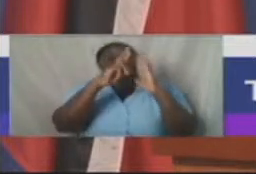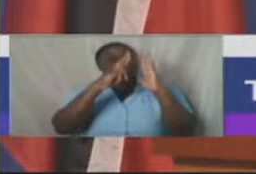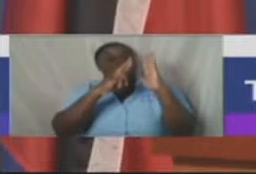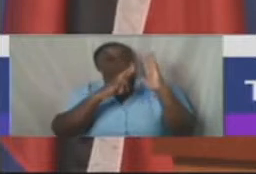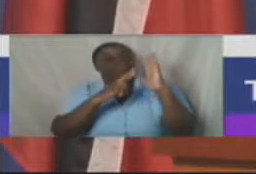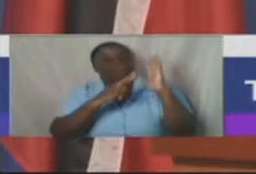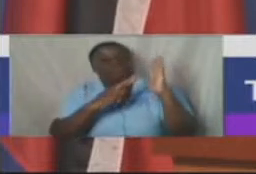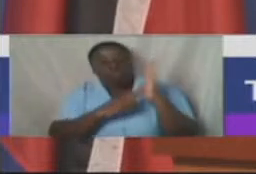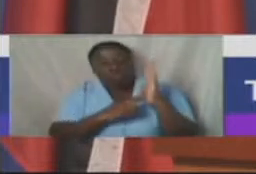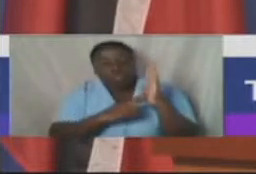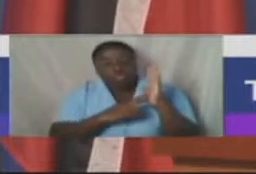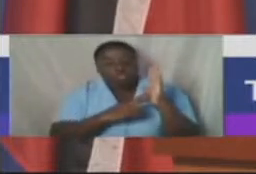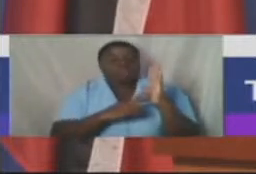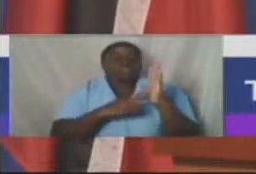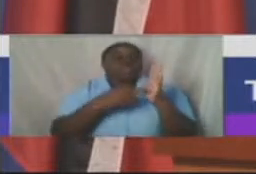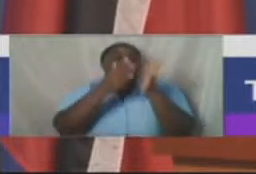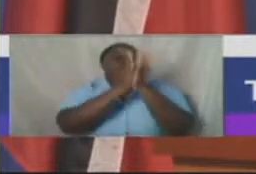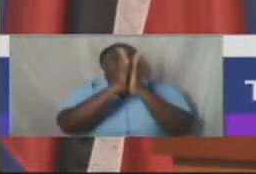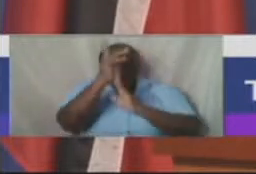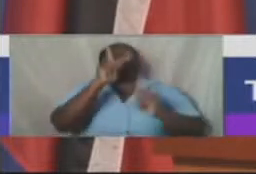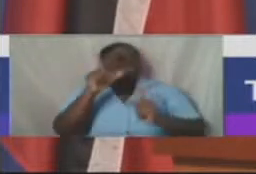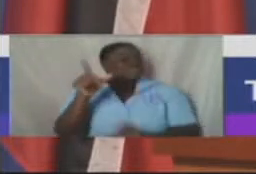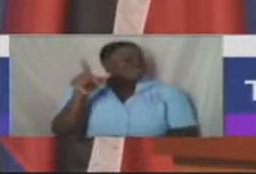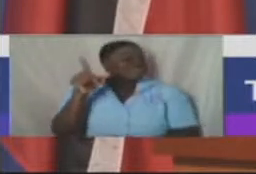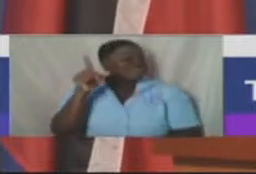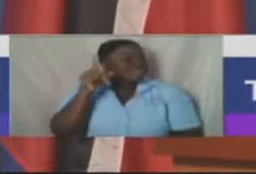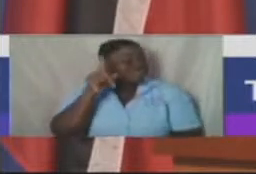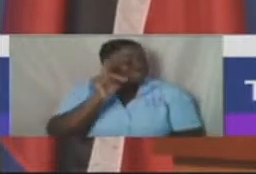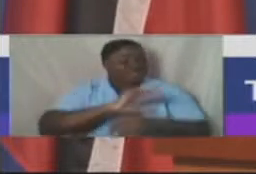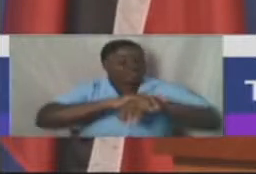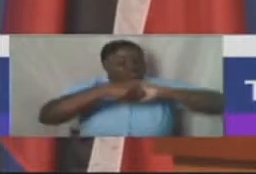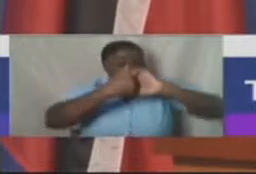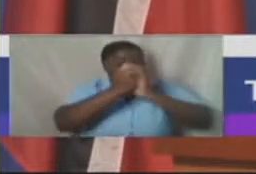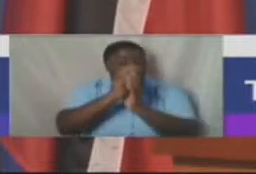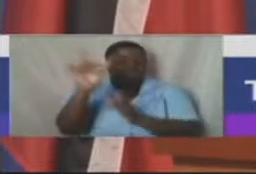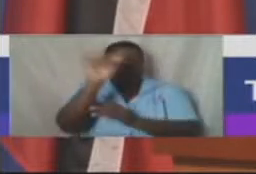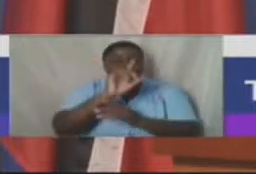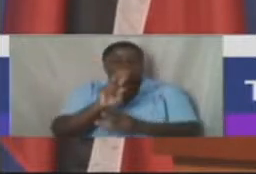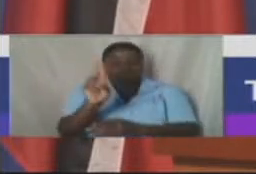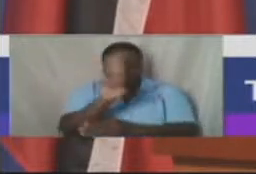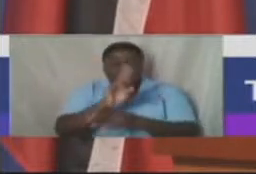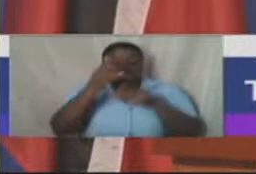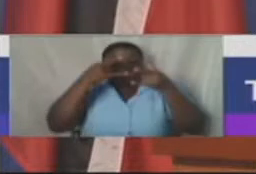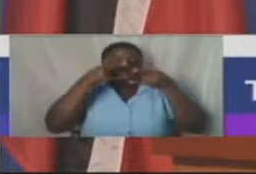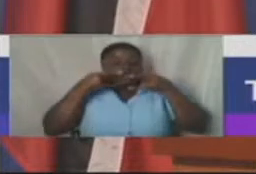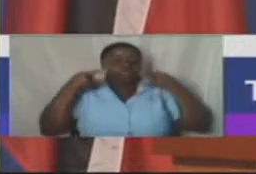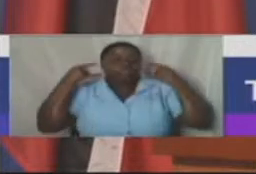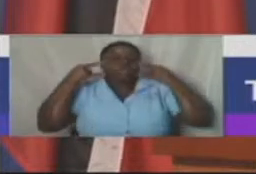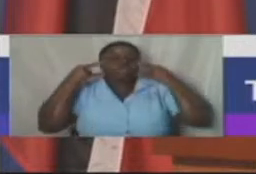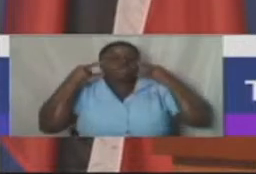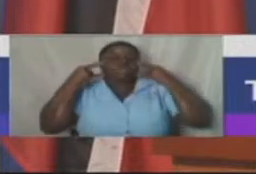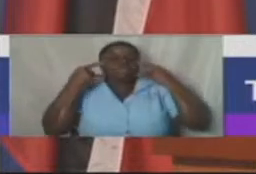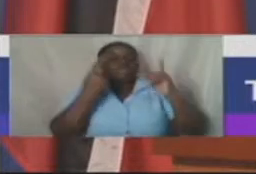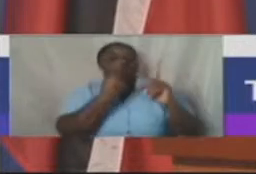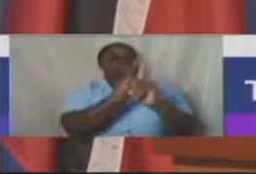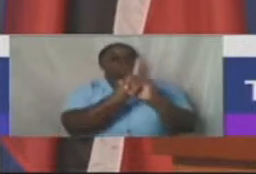asked the members of the population to adhere to, wash your hands, wear your mask, and watch your distance, we will continue to